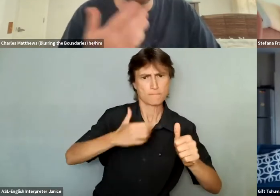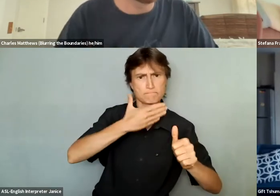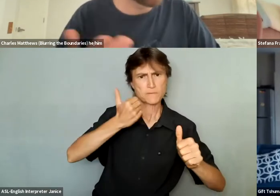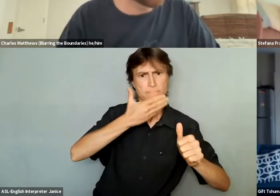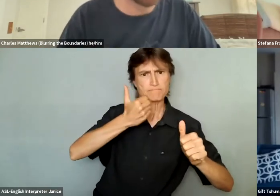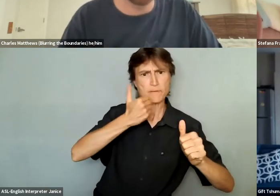There's a lot of great instrument